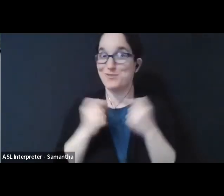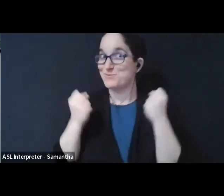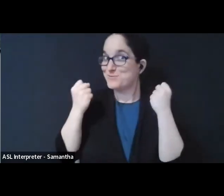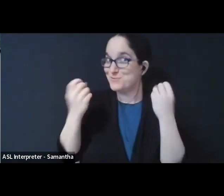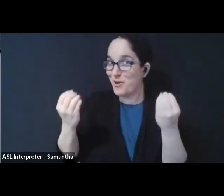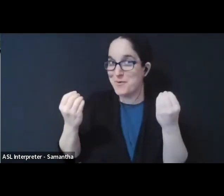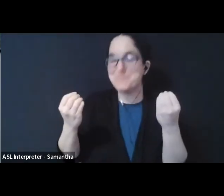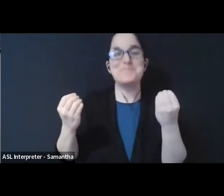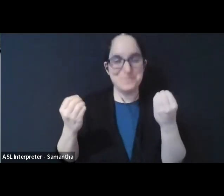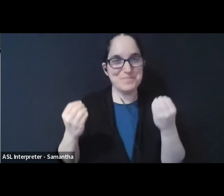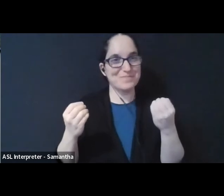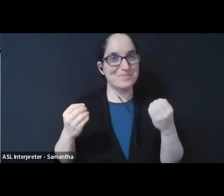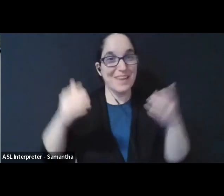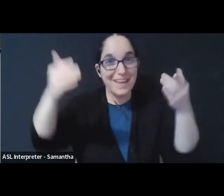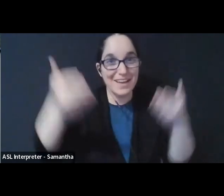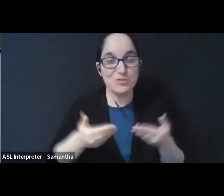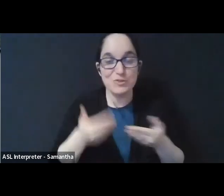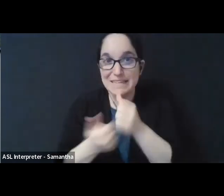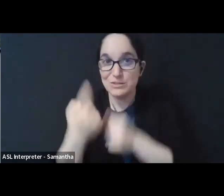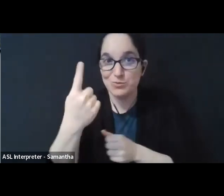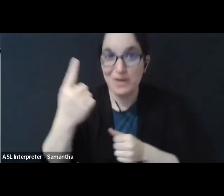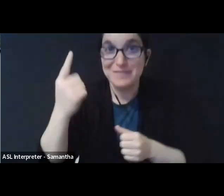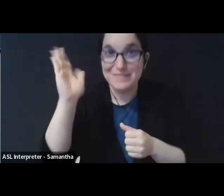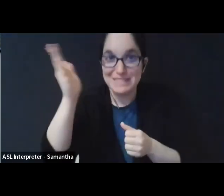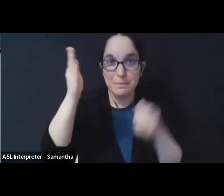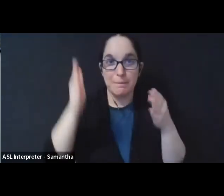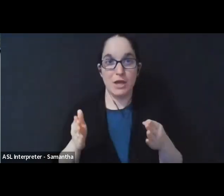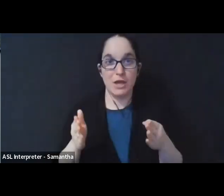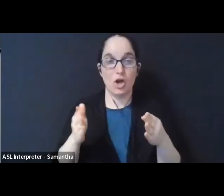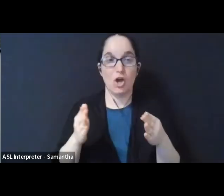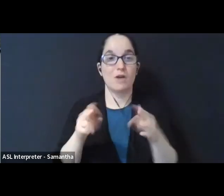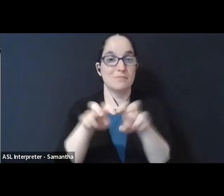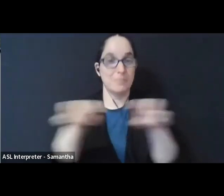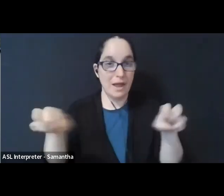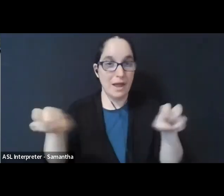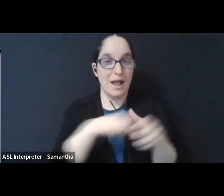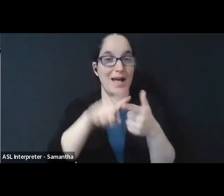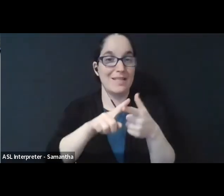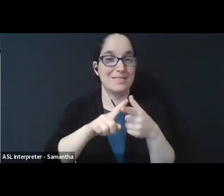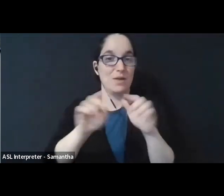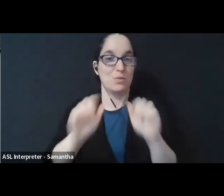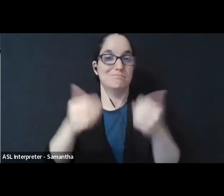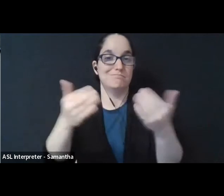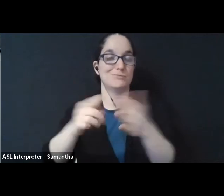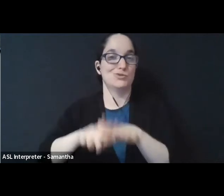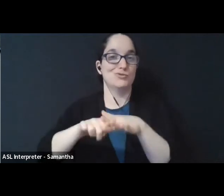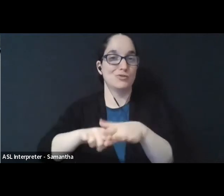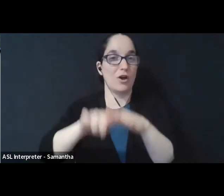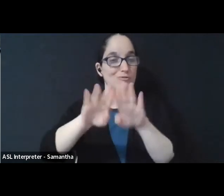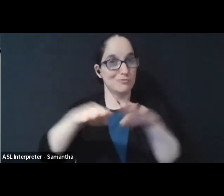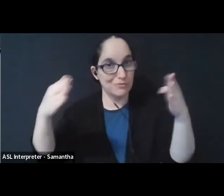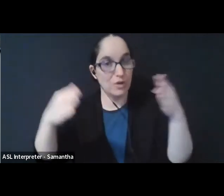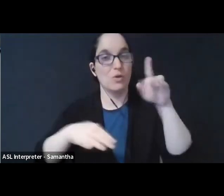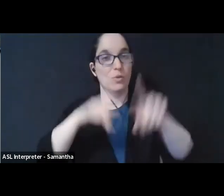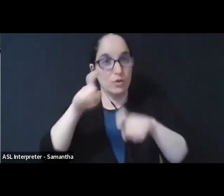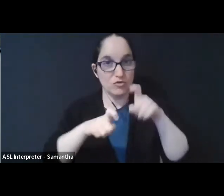go ahead and introduce each of our speakers, and then I will pose kind of the opening question for today's panel. So Sarah